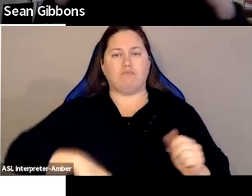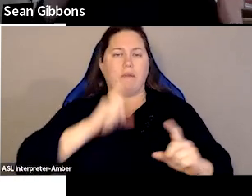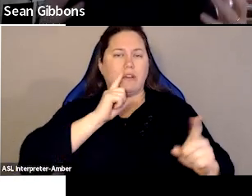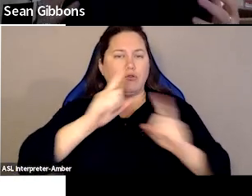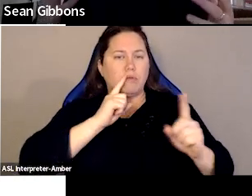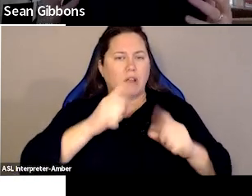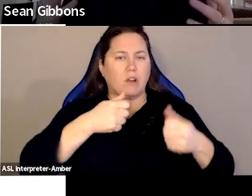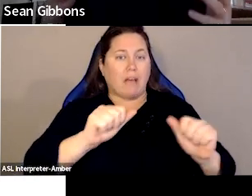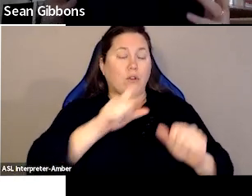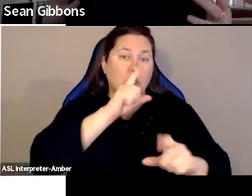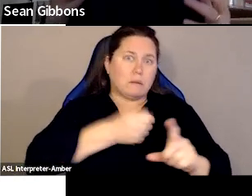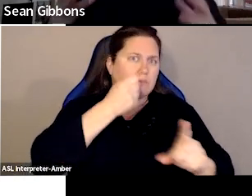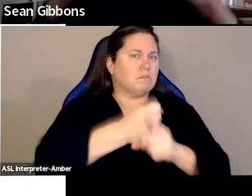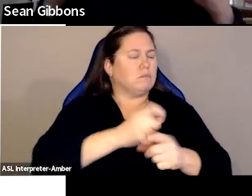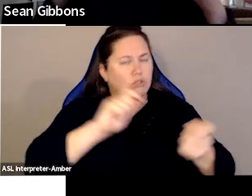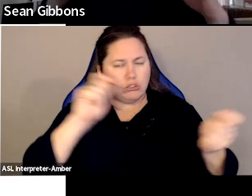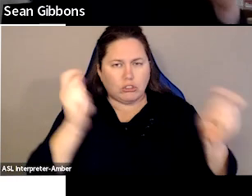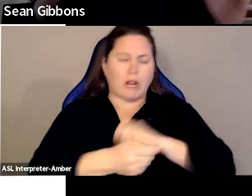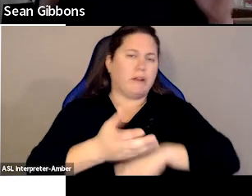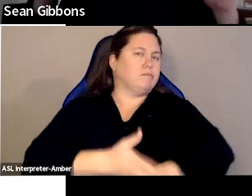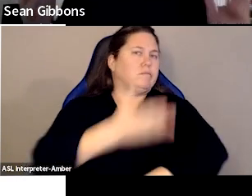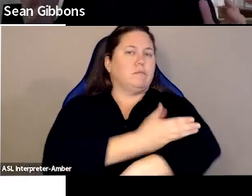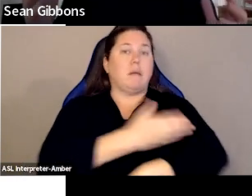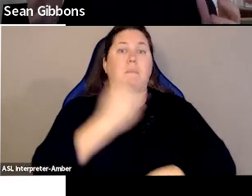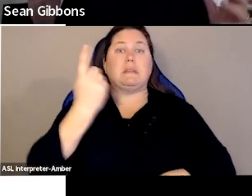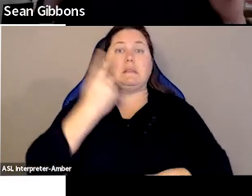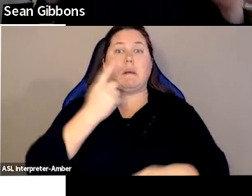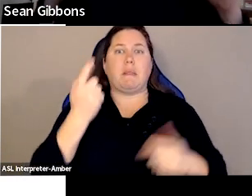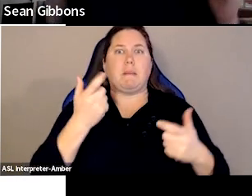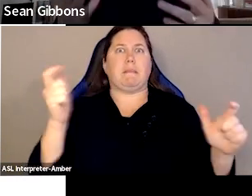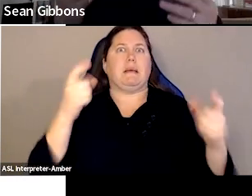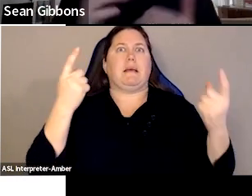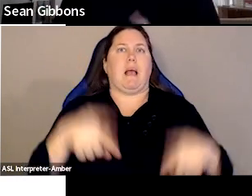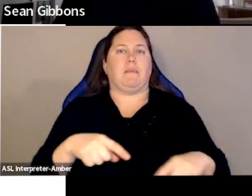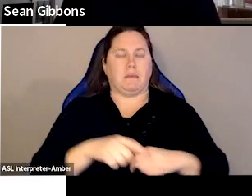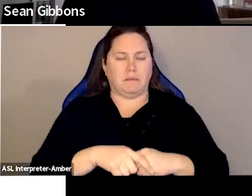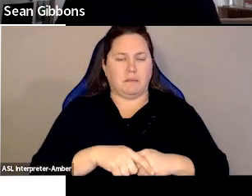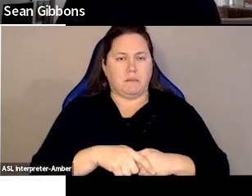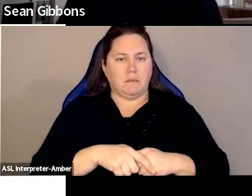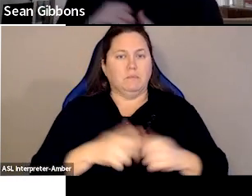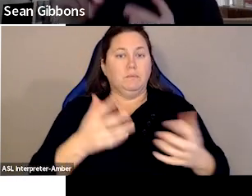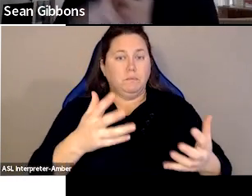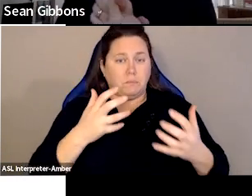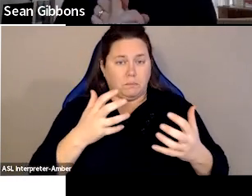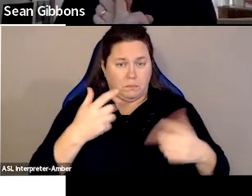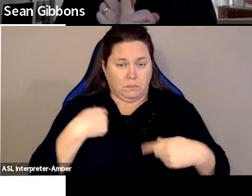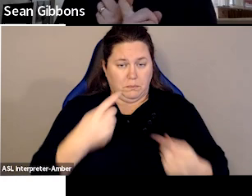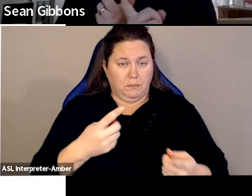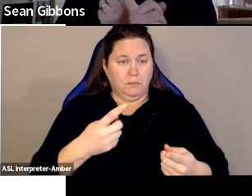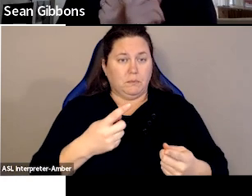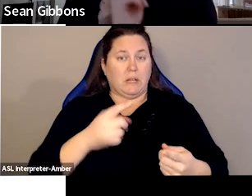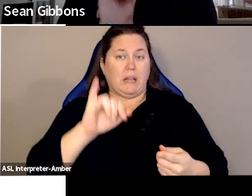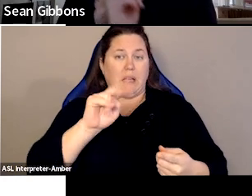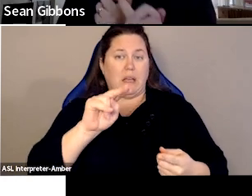have had transformational change. So in other words, something big happened as a consequence. Folks we've recognized in the past have been places like the Innocence